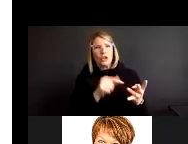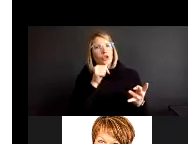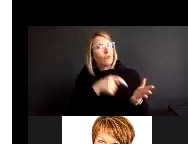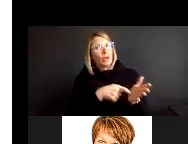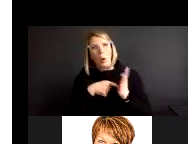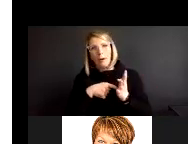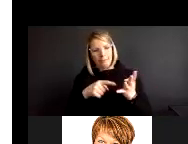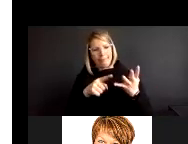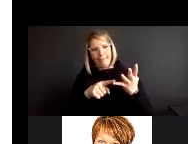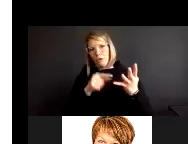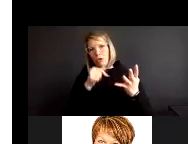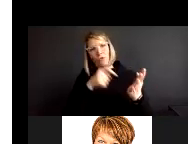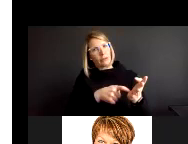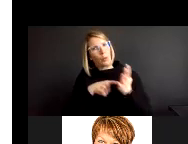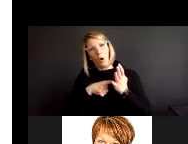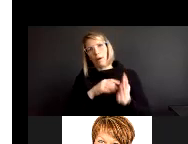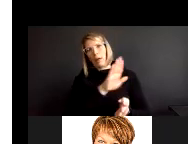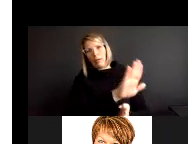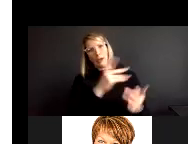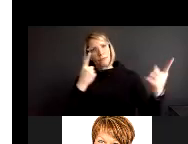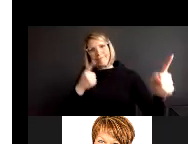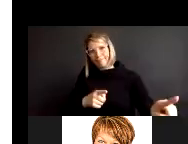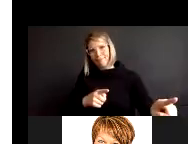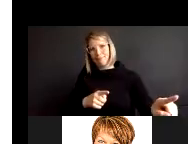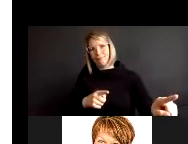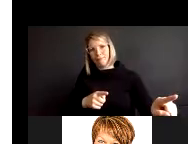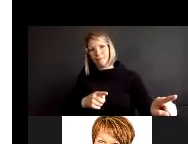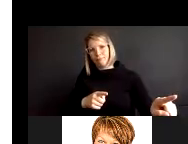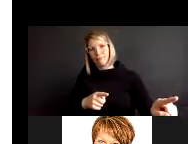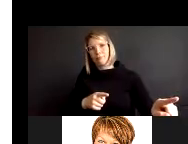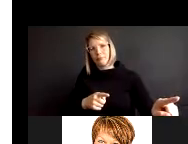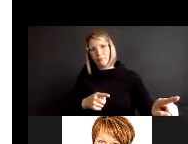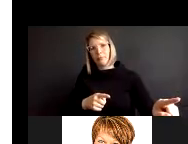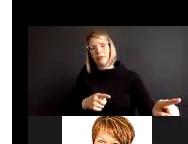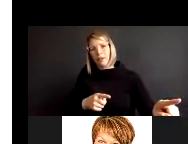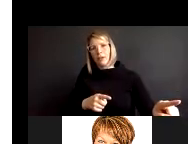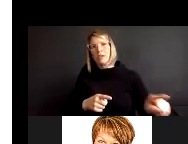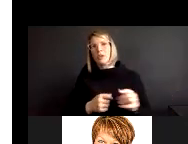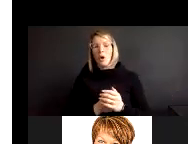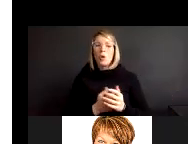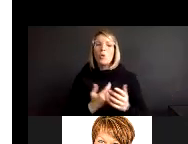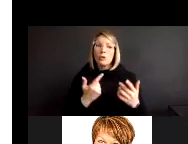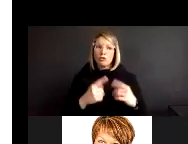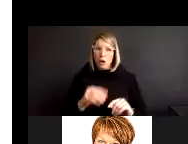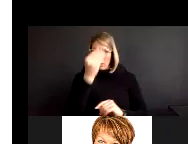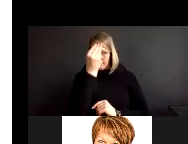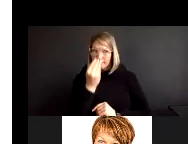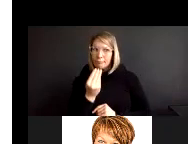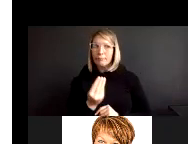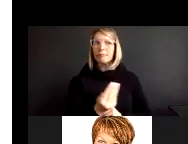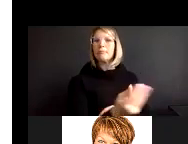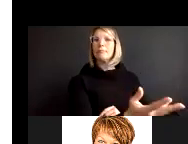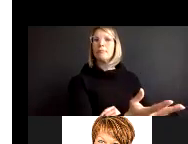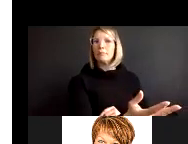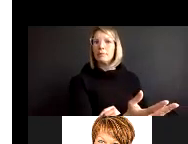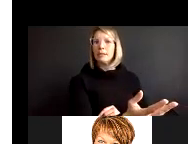if it's not informed consent, and again, it's not all or nothing, it's a bit of a continuum. So it may move from informed consent